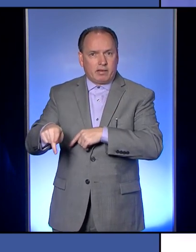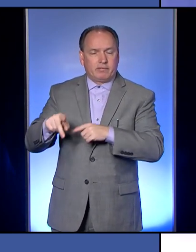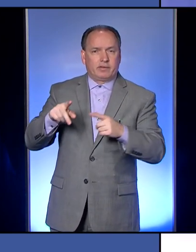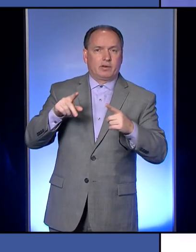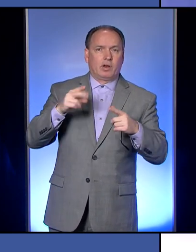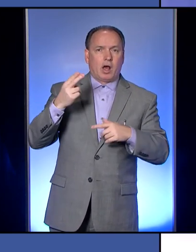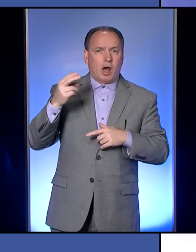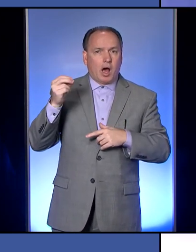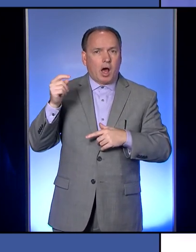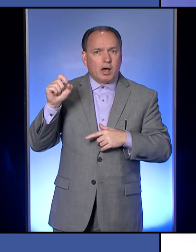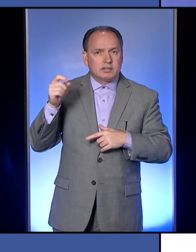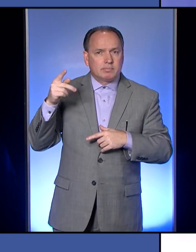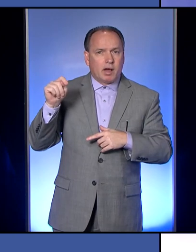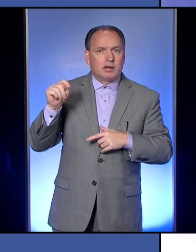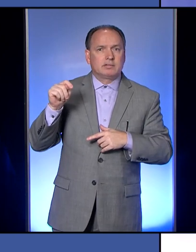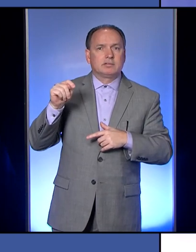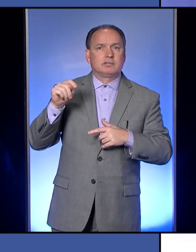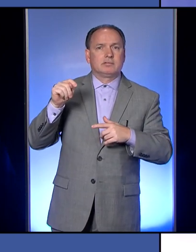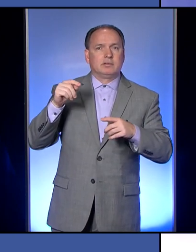hot zones within the Commonwealth?